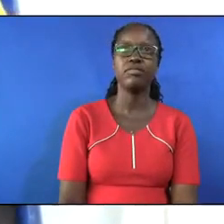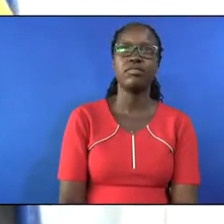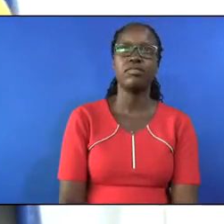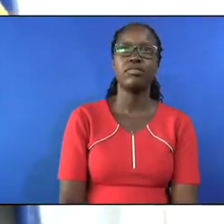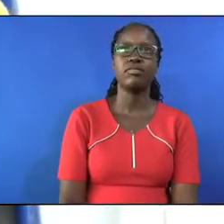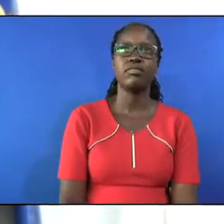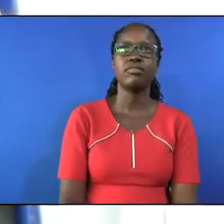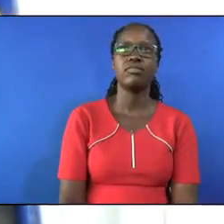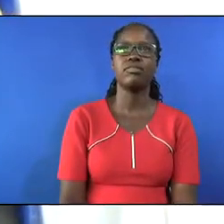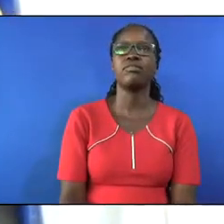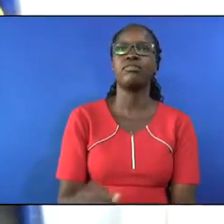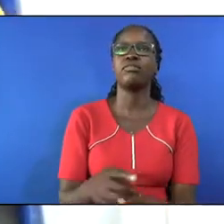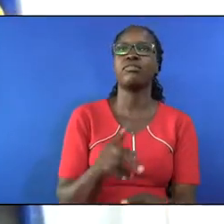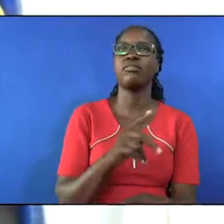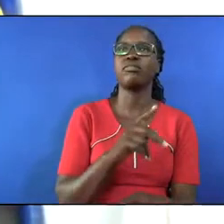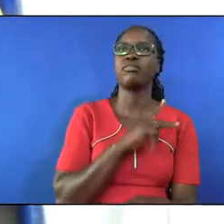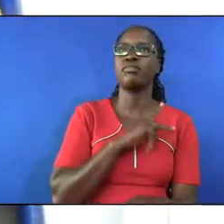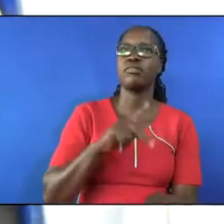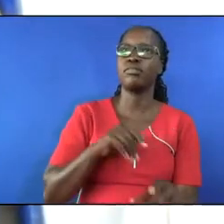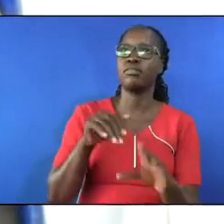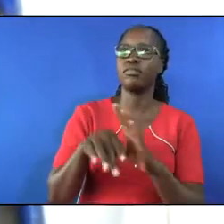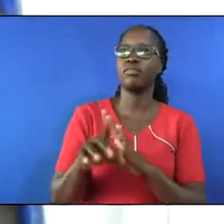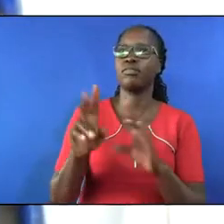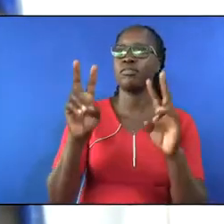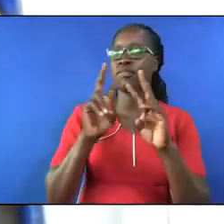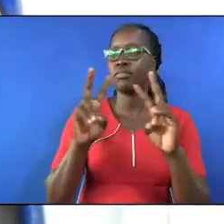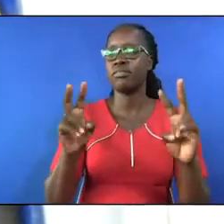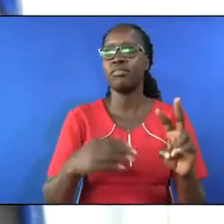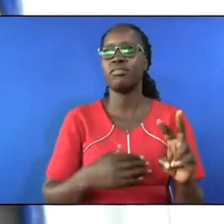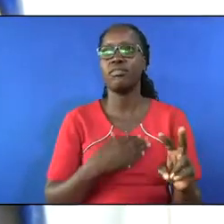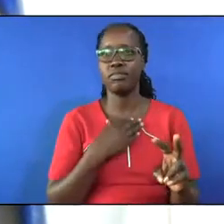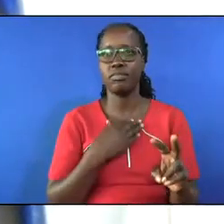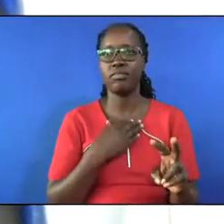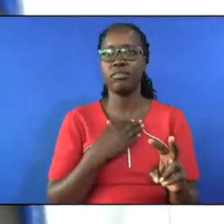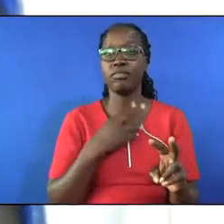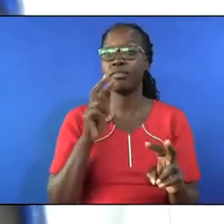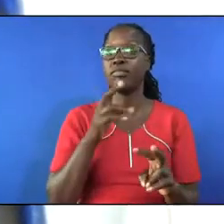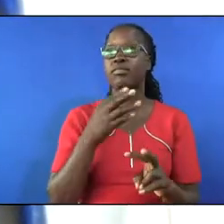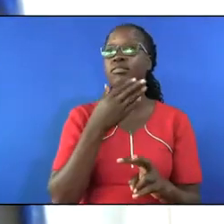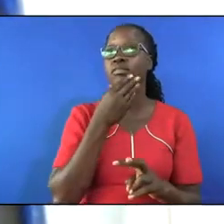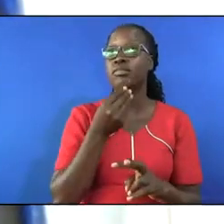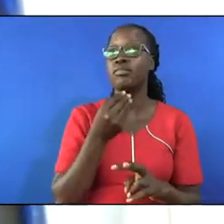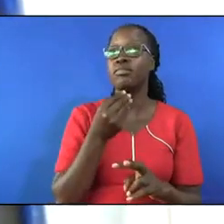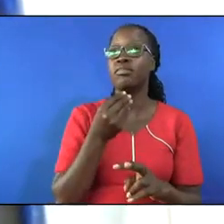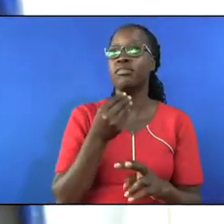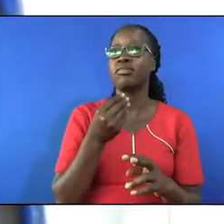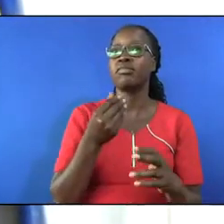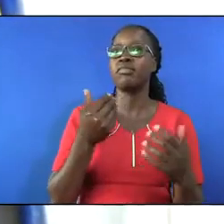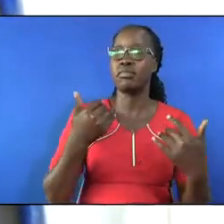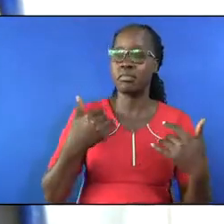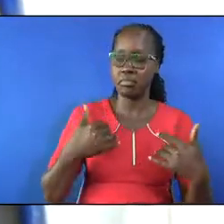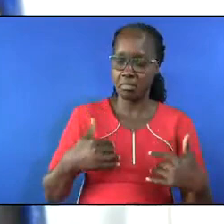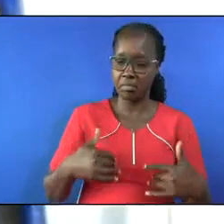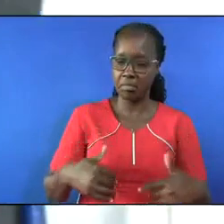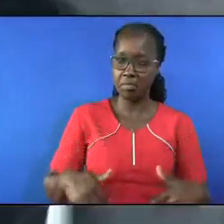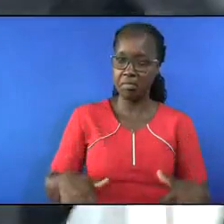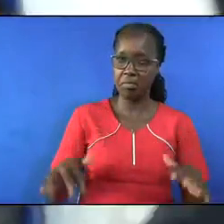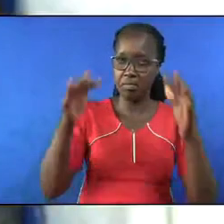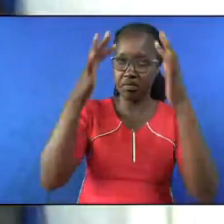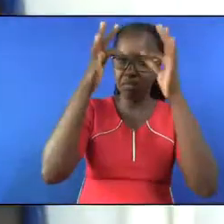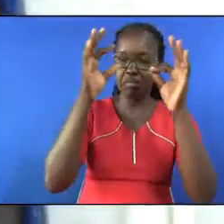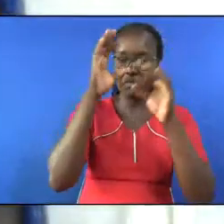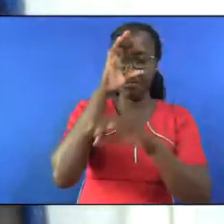says, The king went in to look at the guest and saw a man who was not wearing wedding